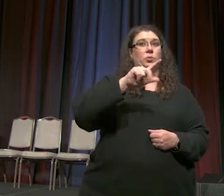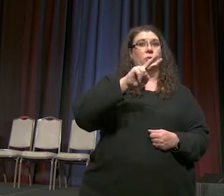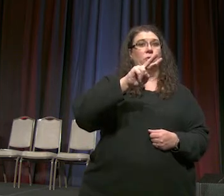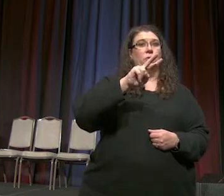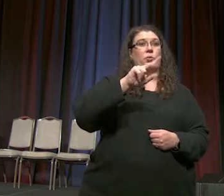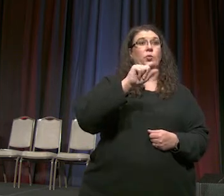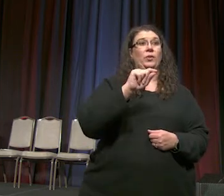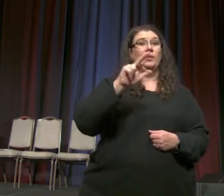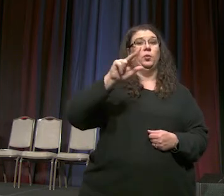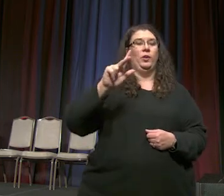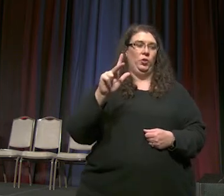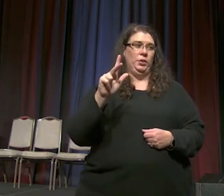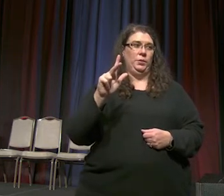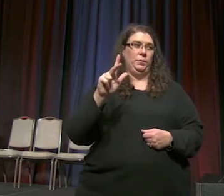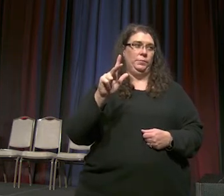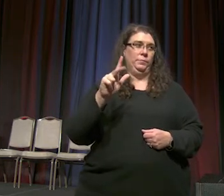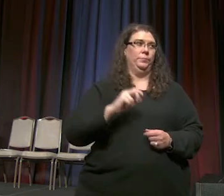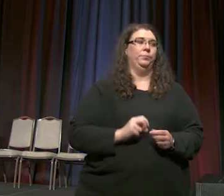2023.